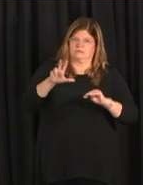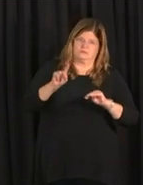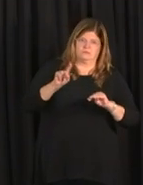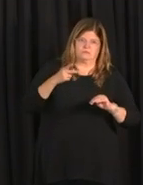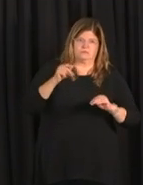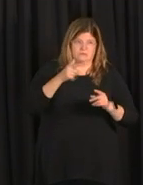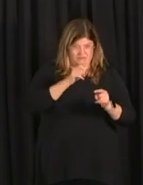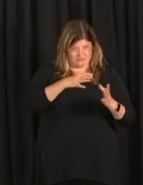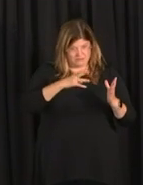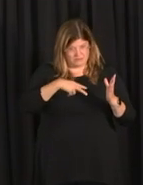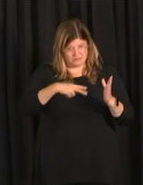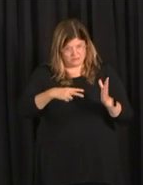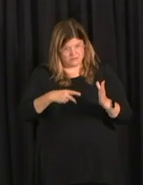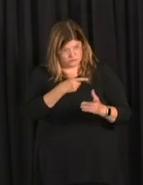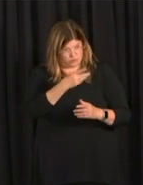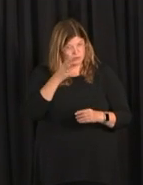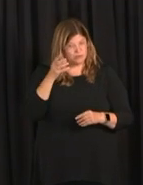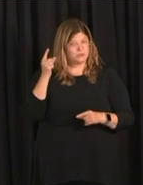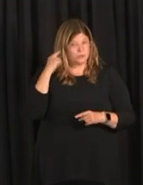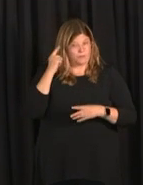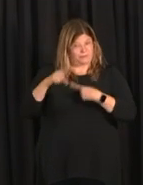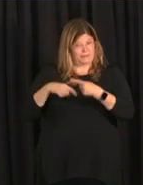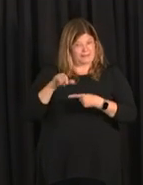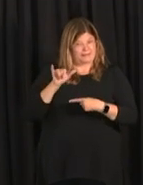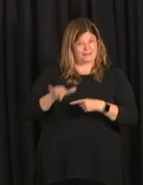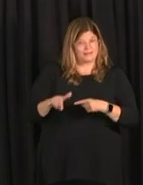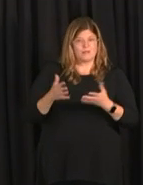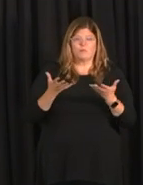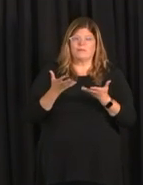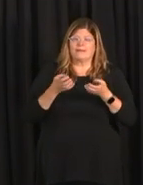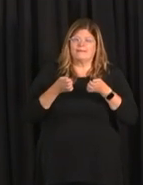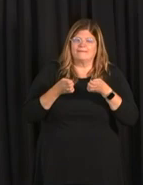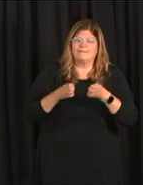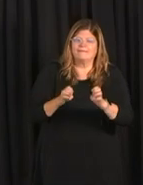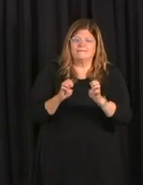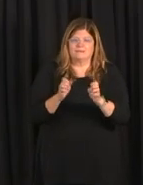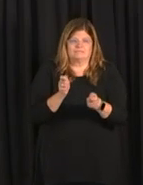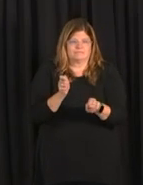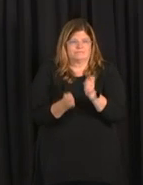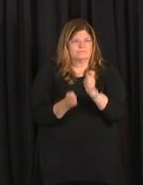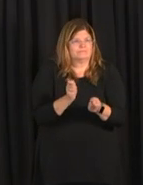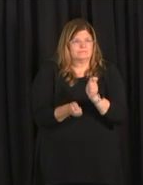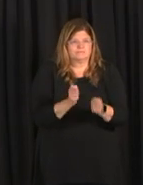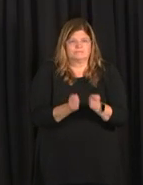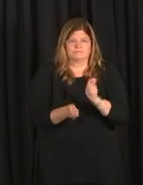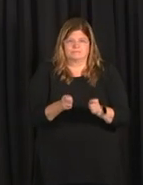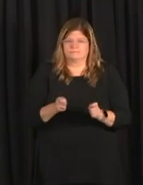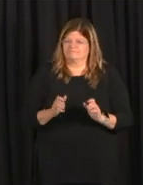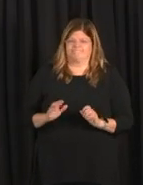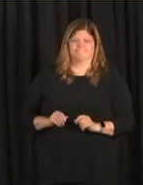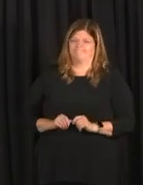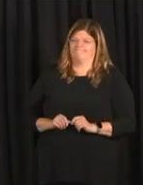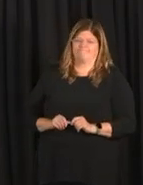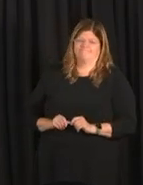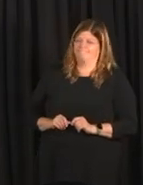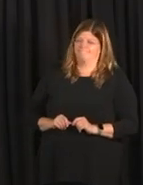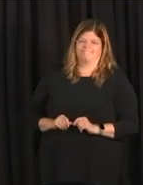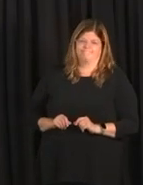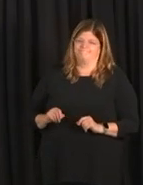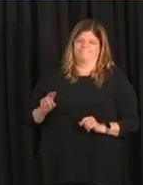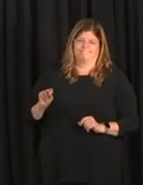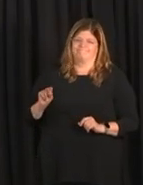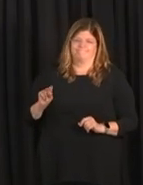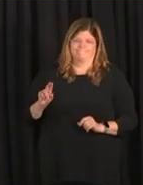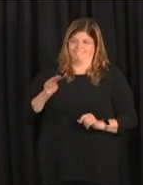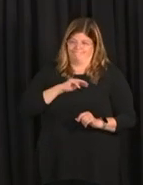you heard or are aware of any efforts to amend it? I've not. That's why it's on